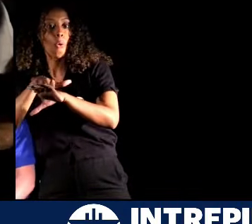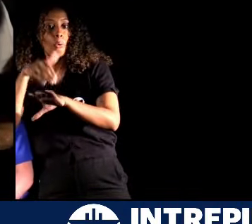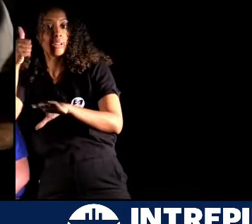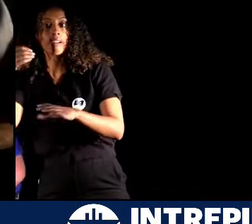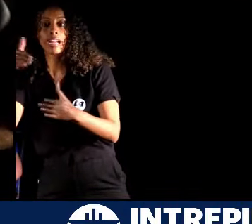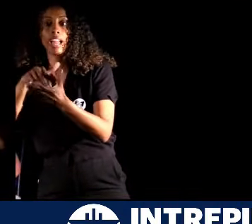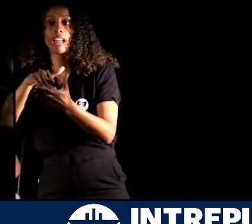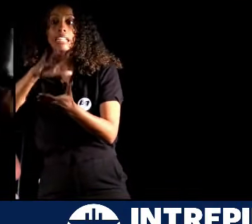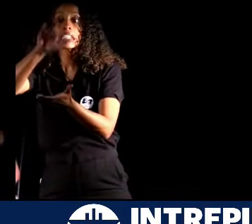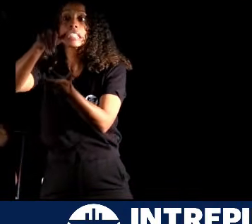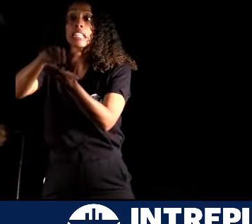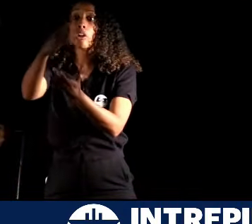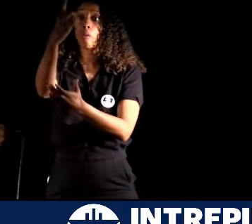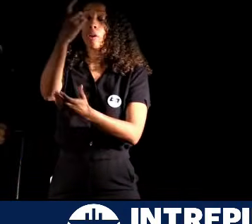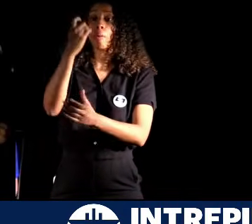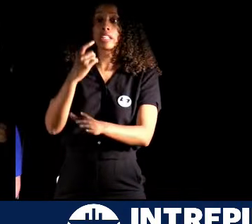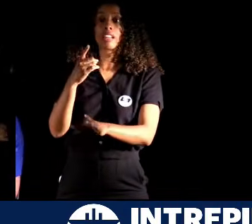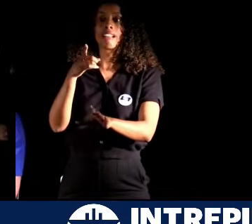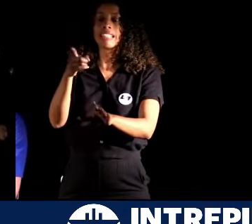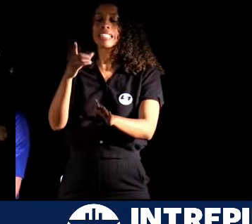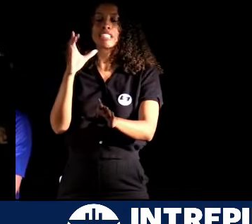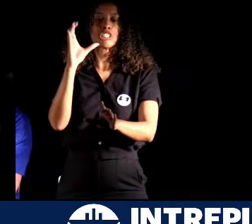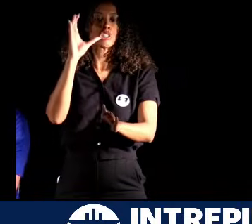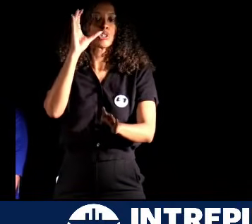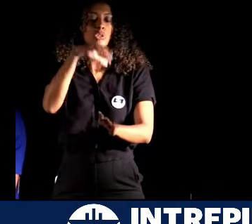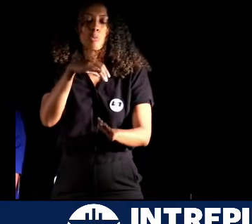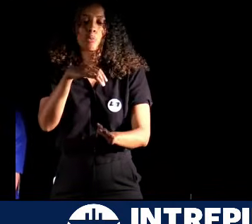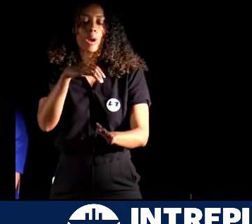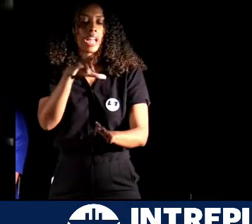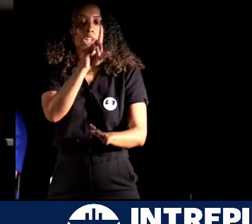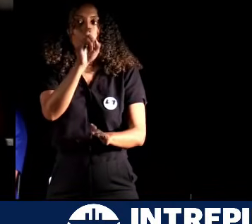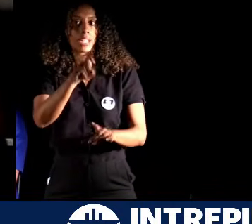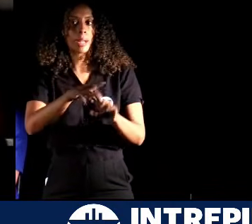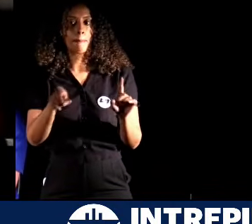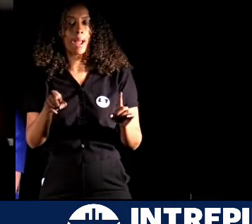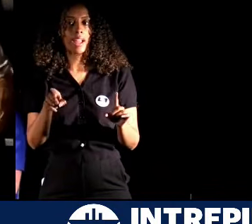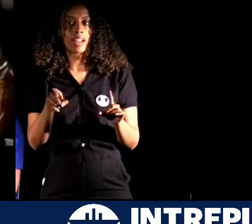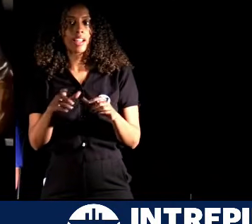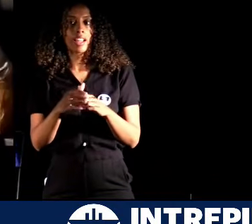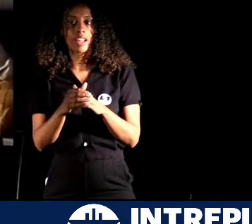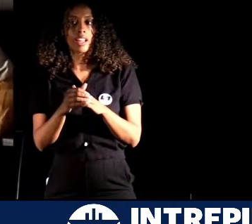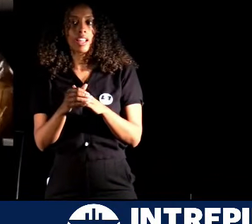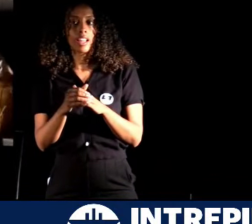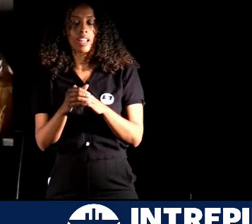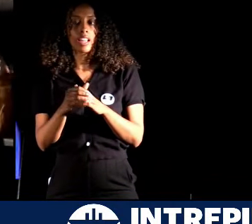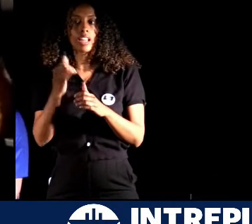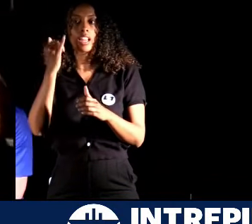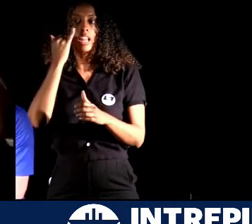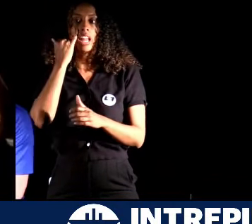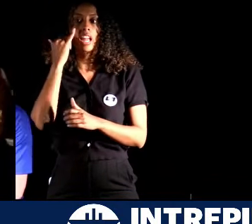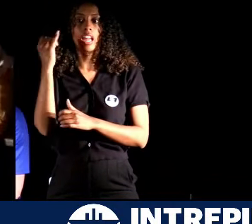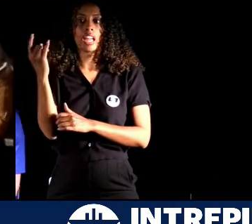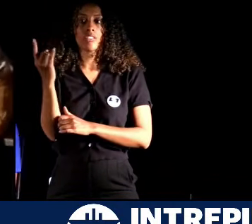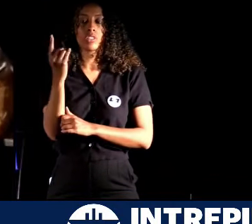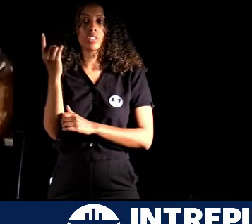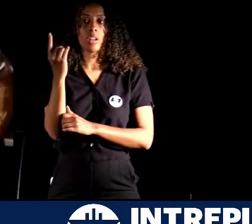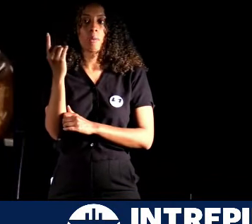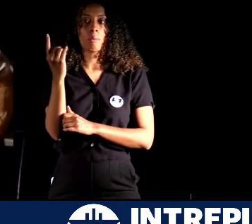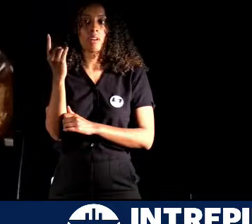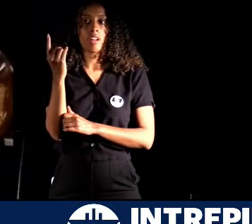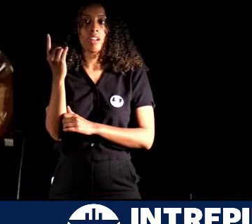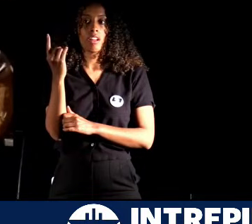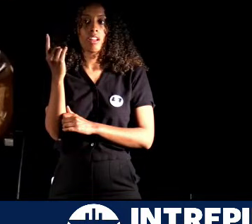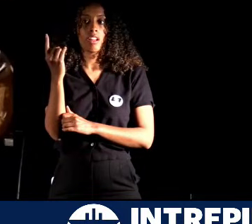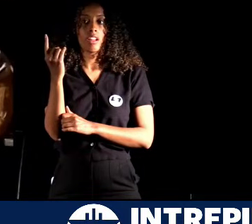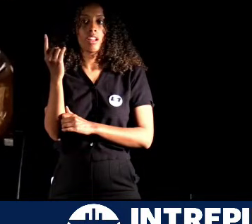the center. Okay, so this is like an odd question, guys, but say if someone was dealing with like an